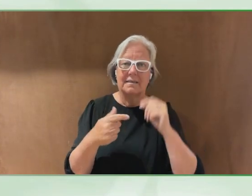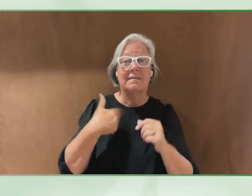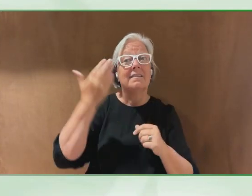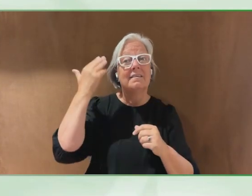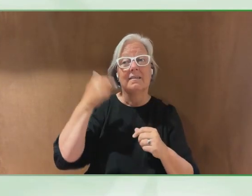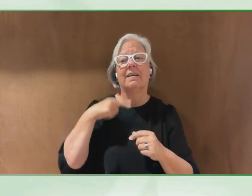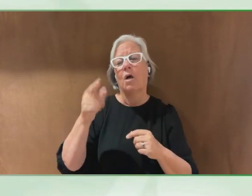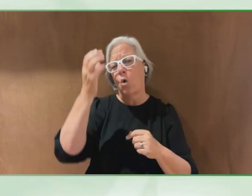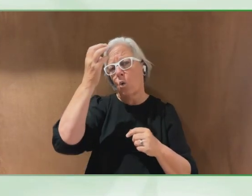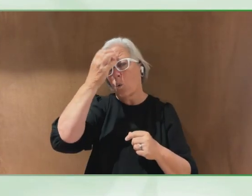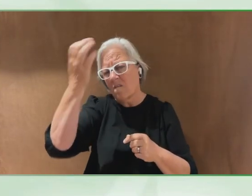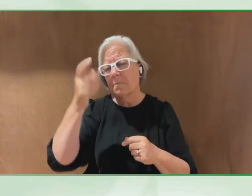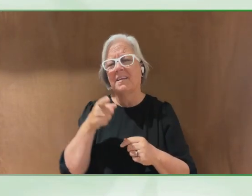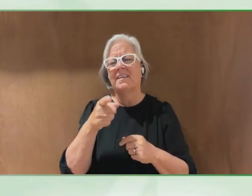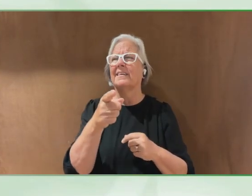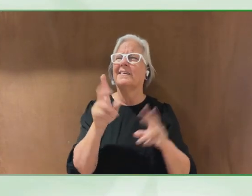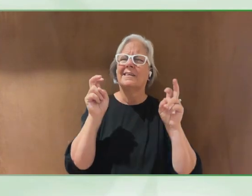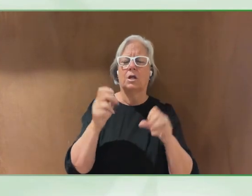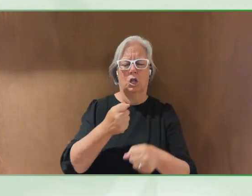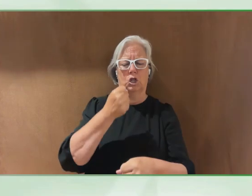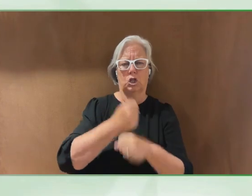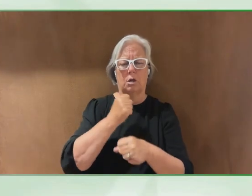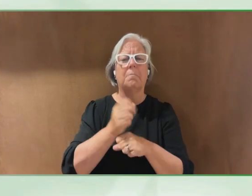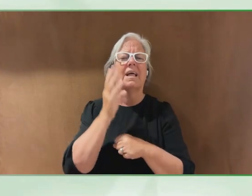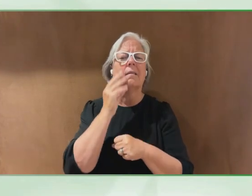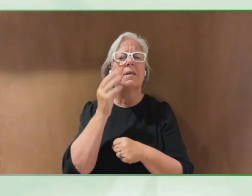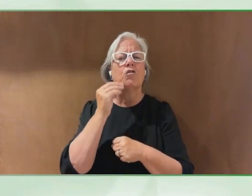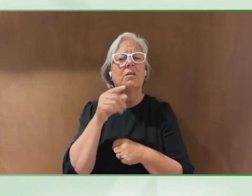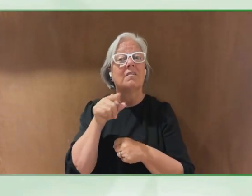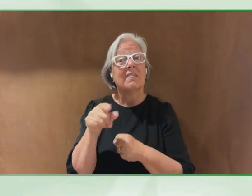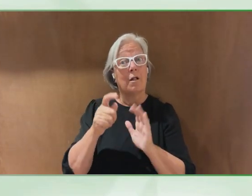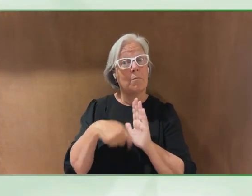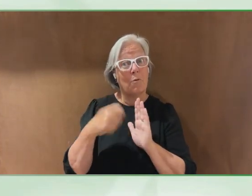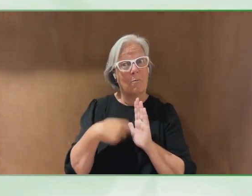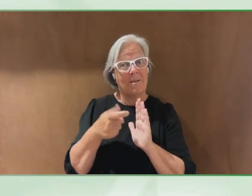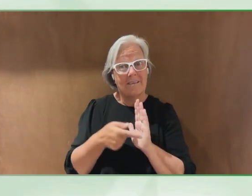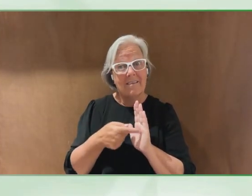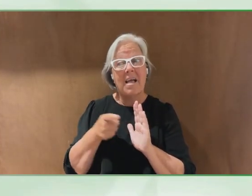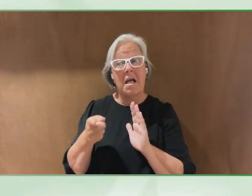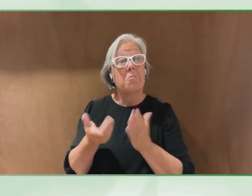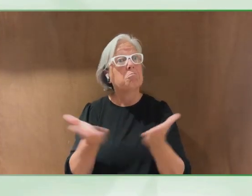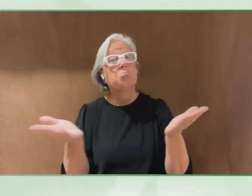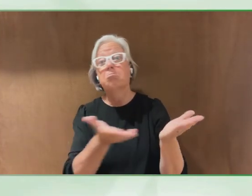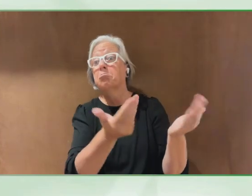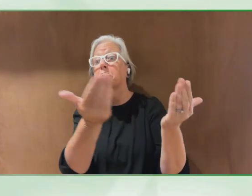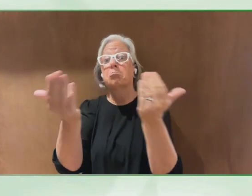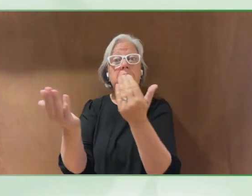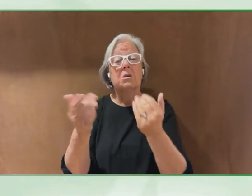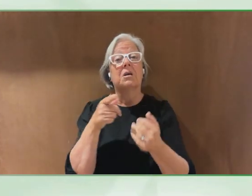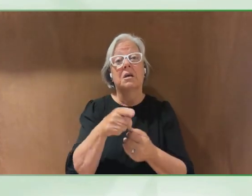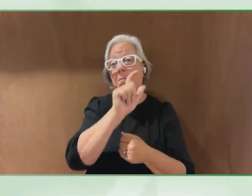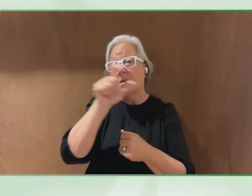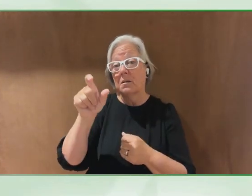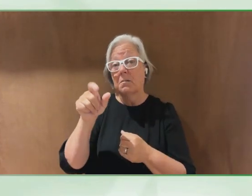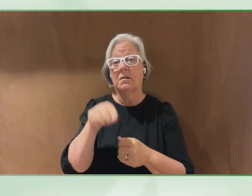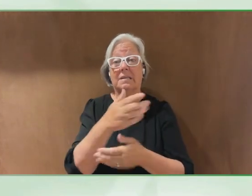or job experience program. It was eligible for people with disabilities and Indigenous. So that would be the priority,